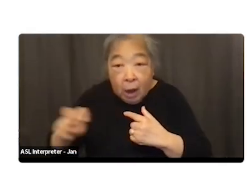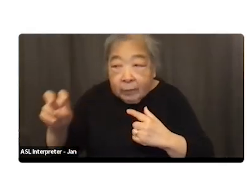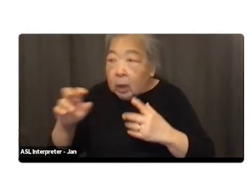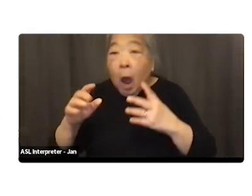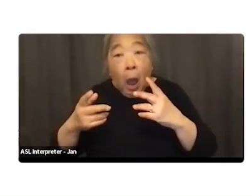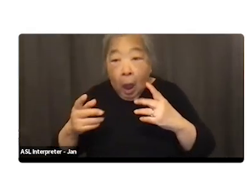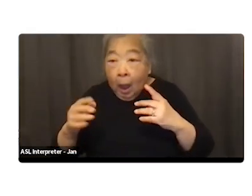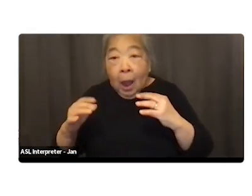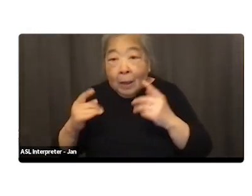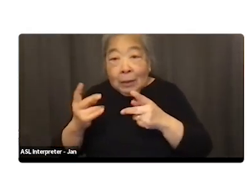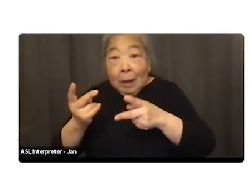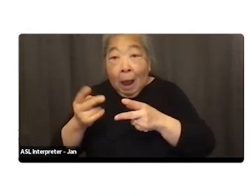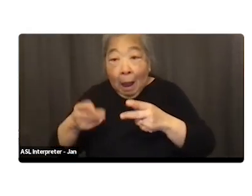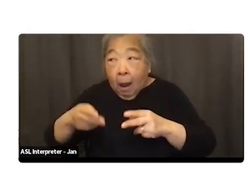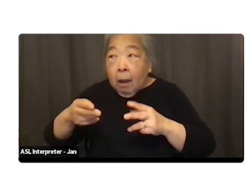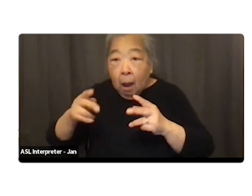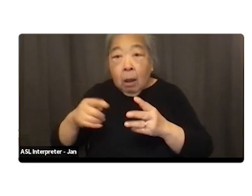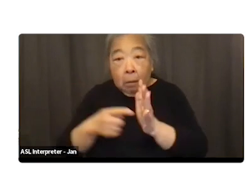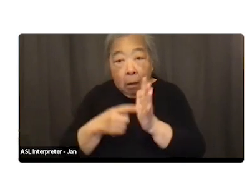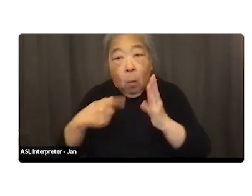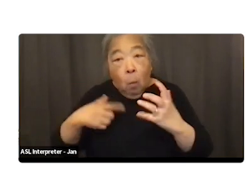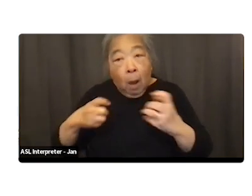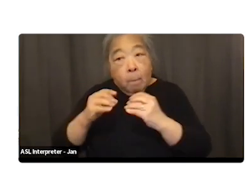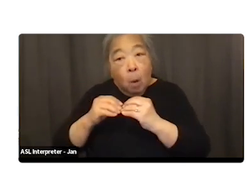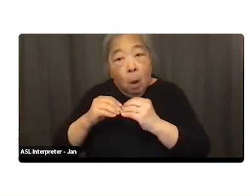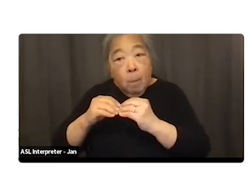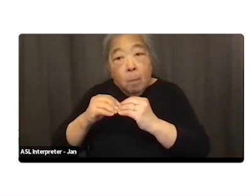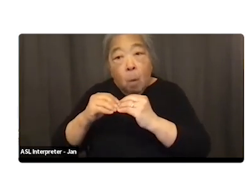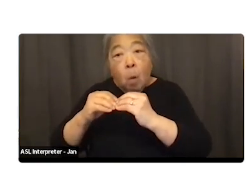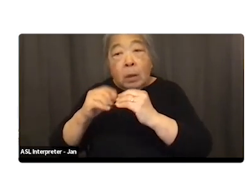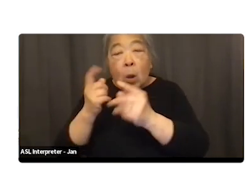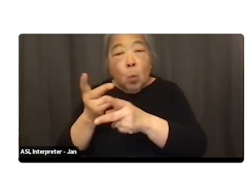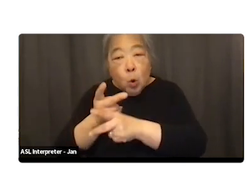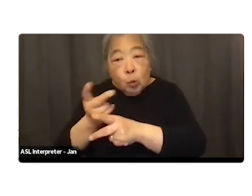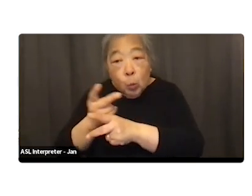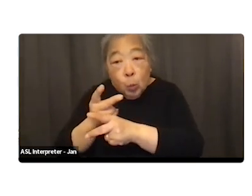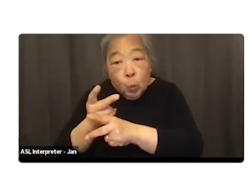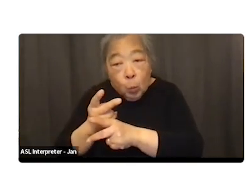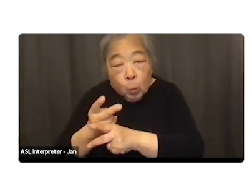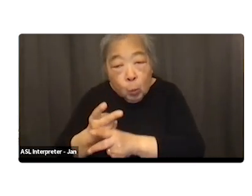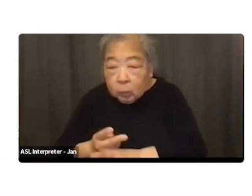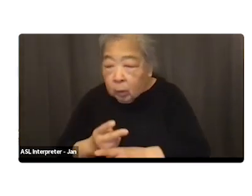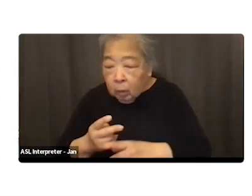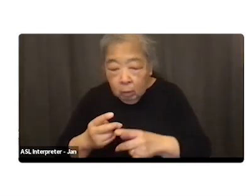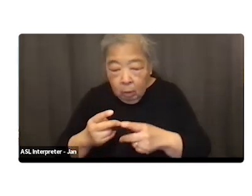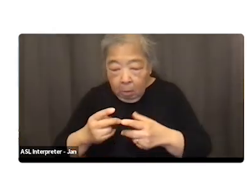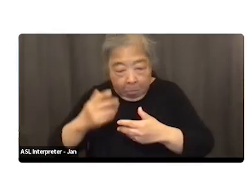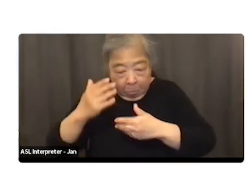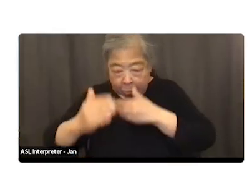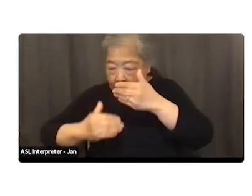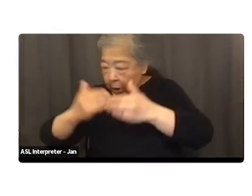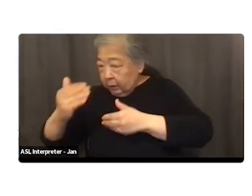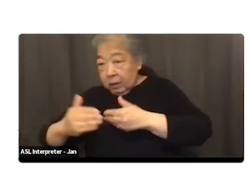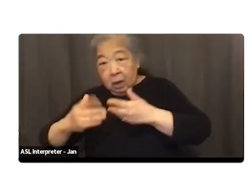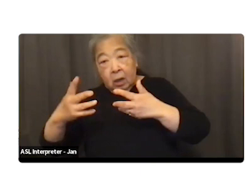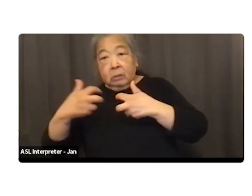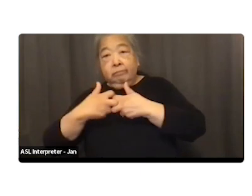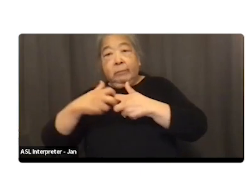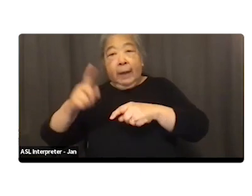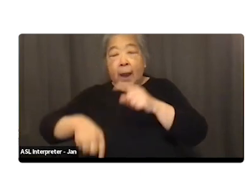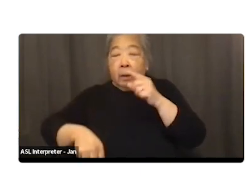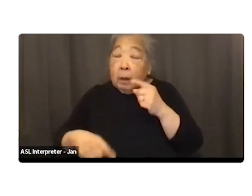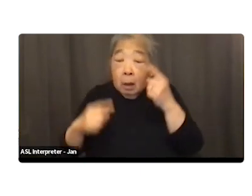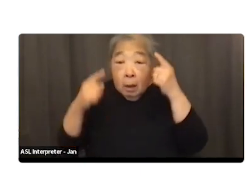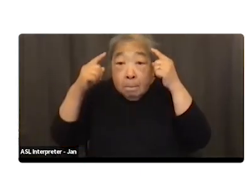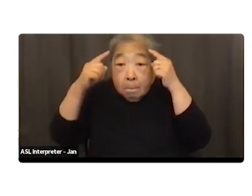just compounded and compounded and compounded with no space to process. And if the mental body and